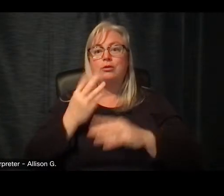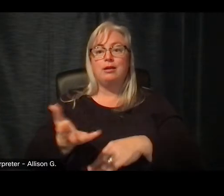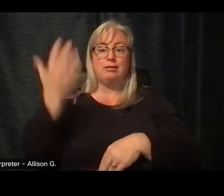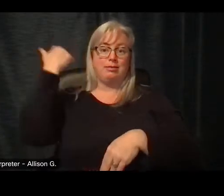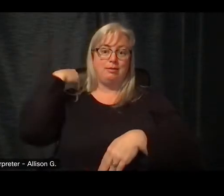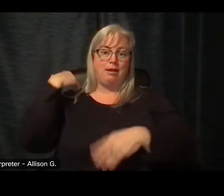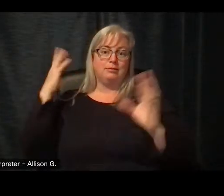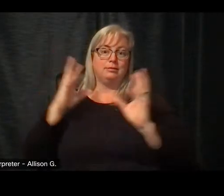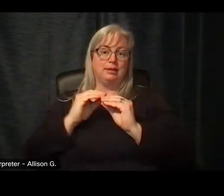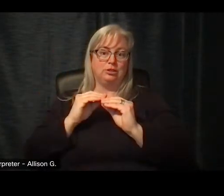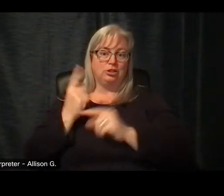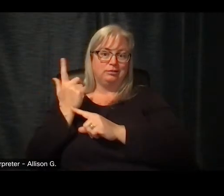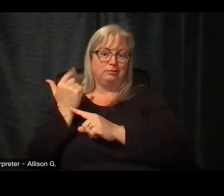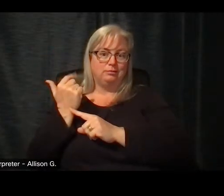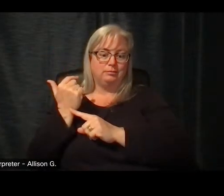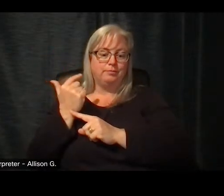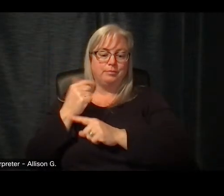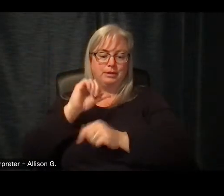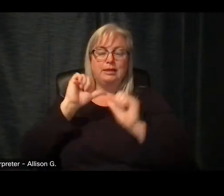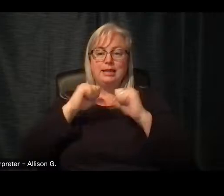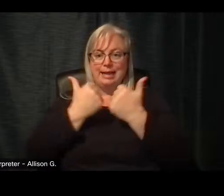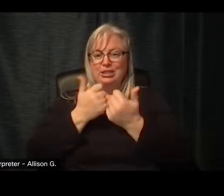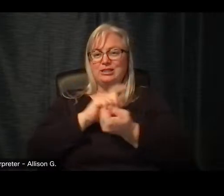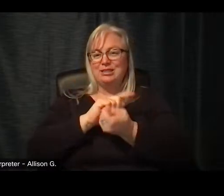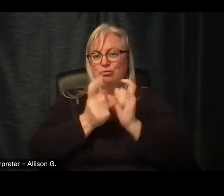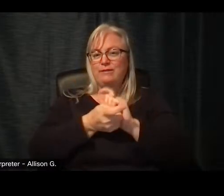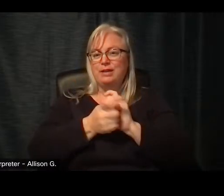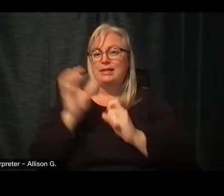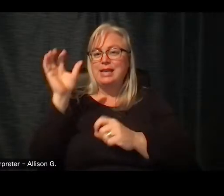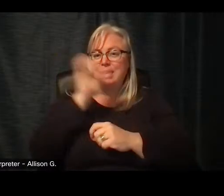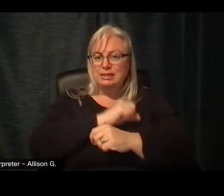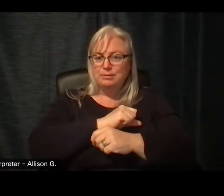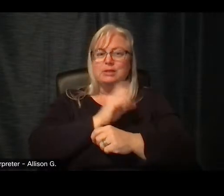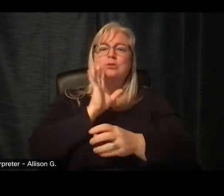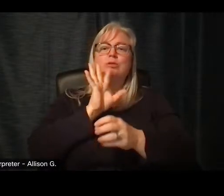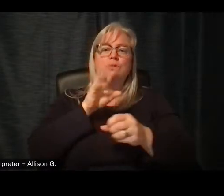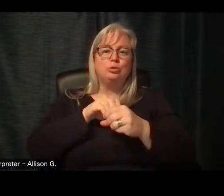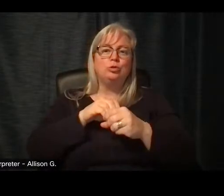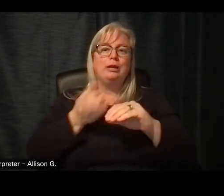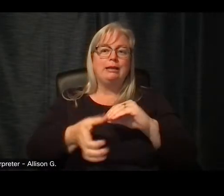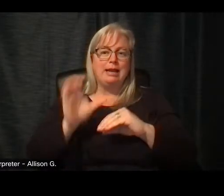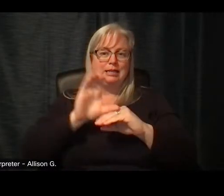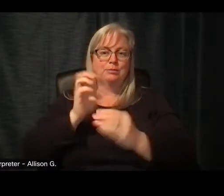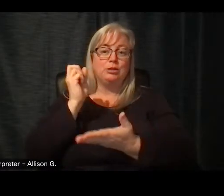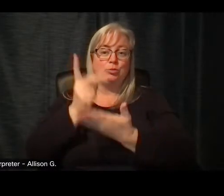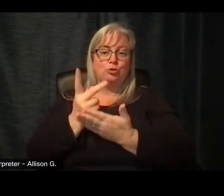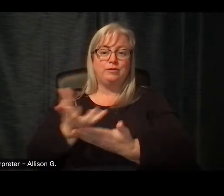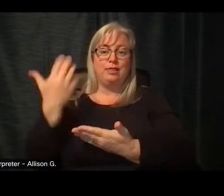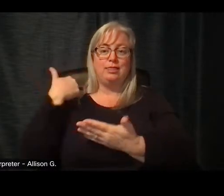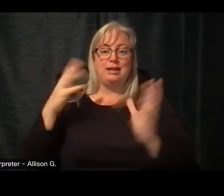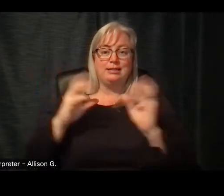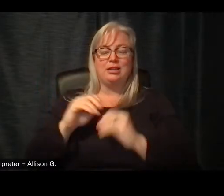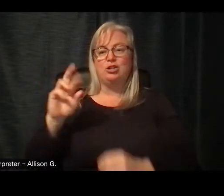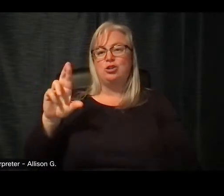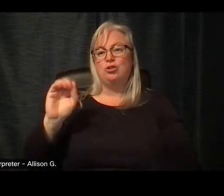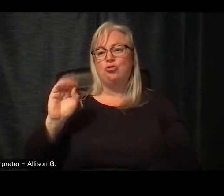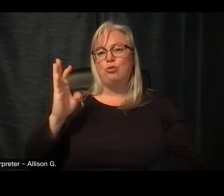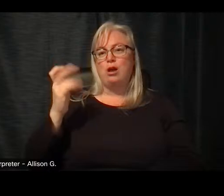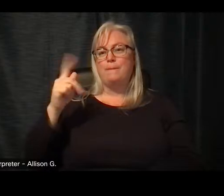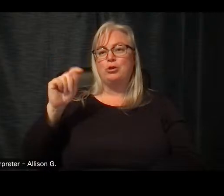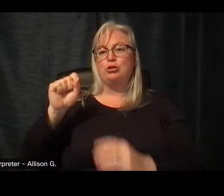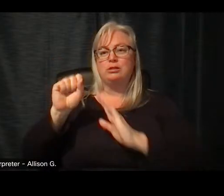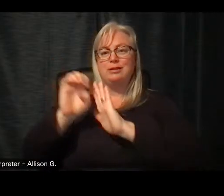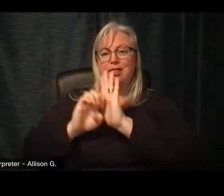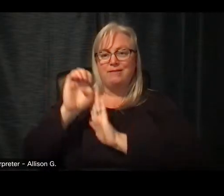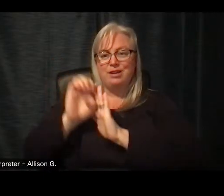session, the agency's revised estimate is gonna include enhancements that were approved last session, the Roberts elevator,